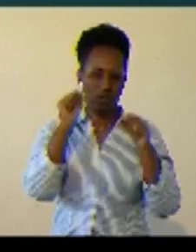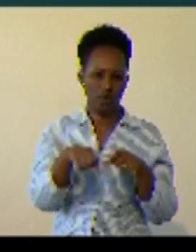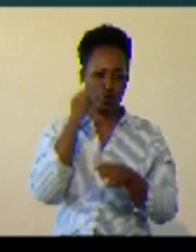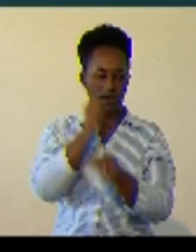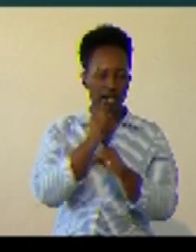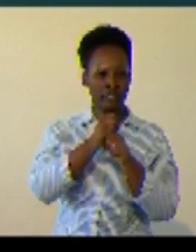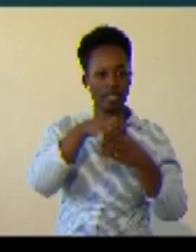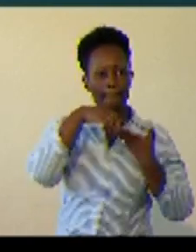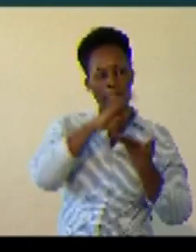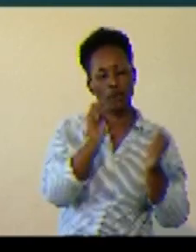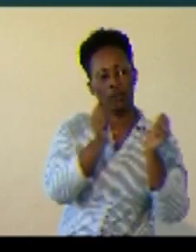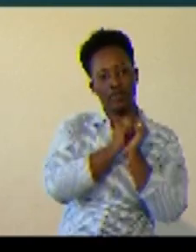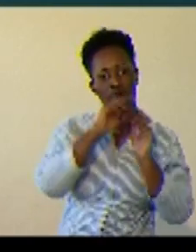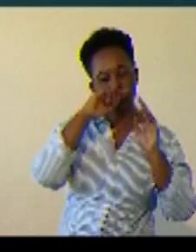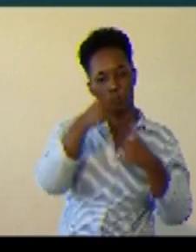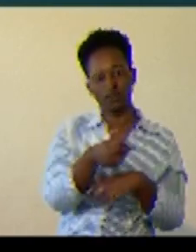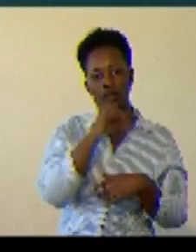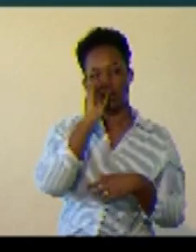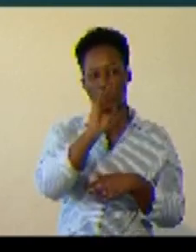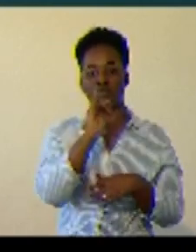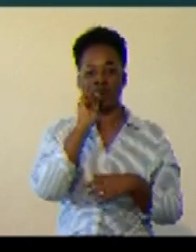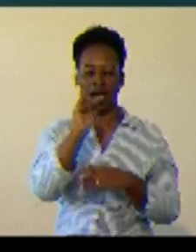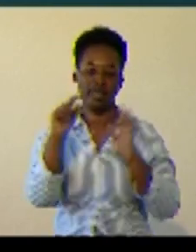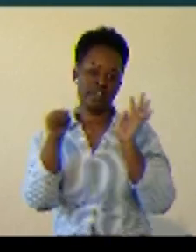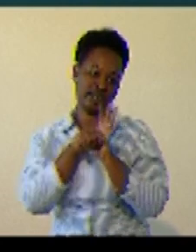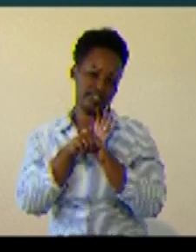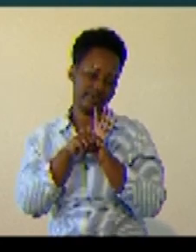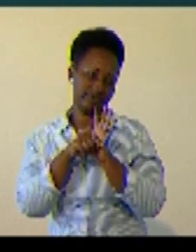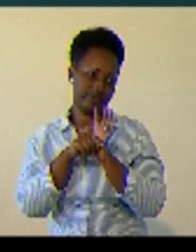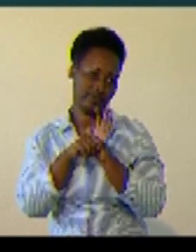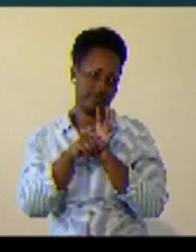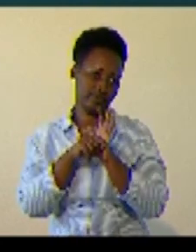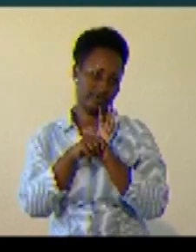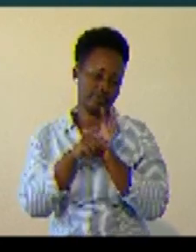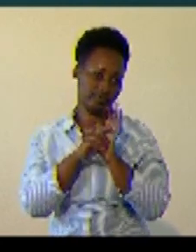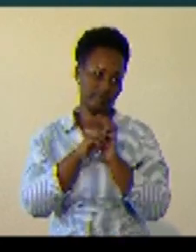solution of I negative, the iodide ions.